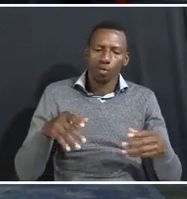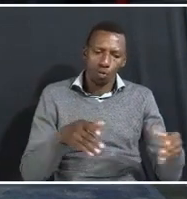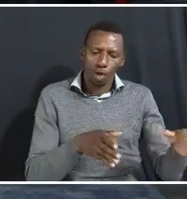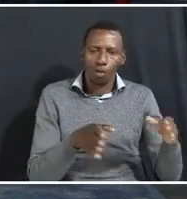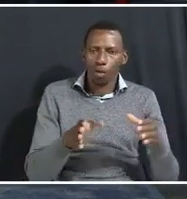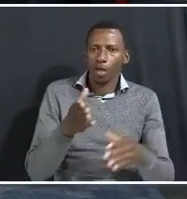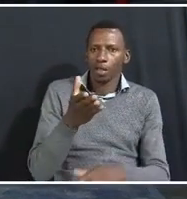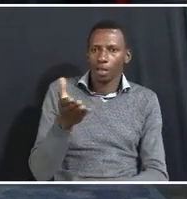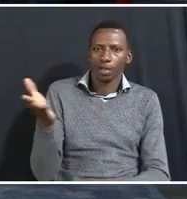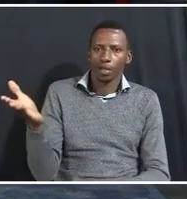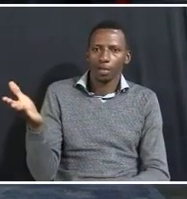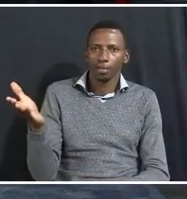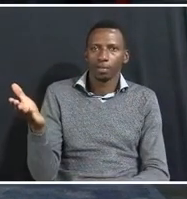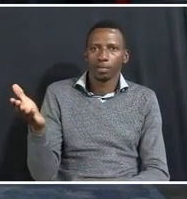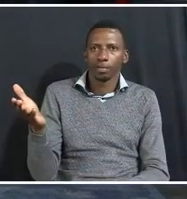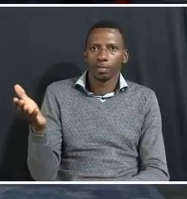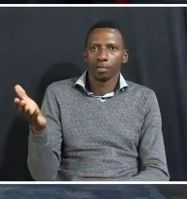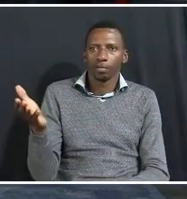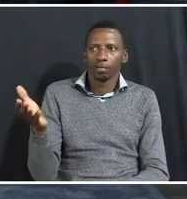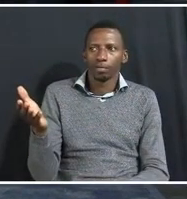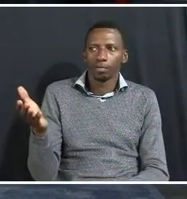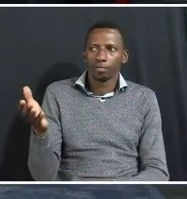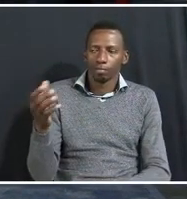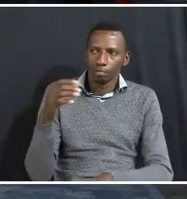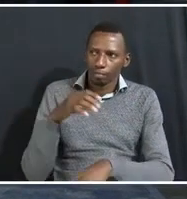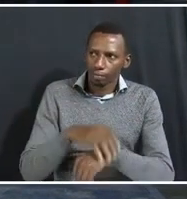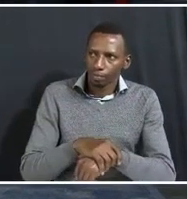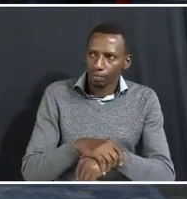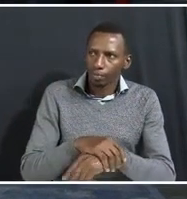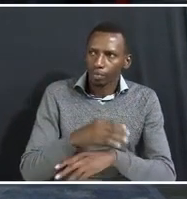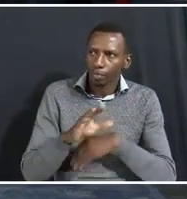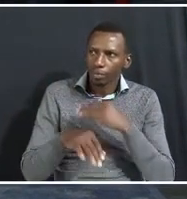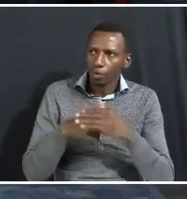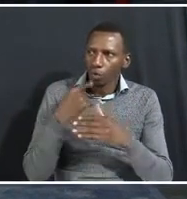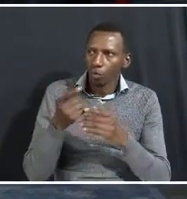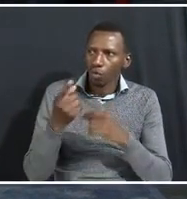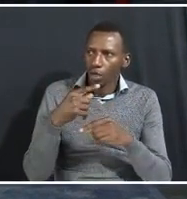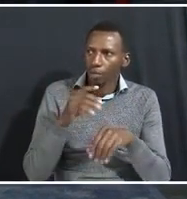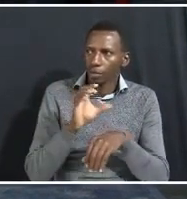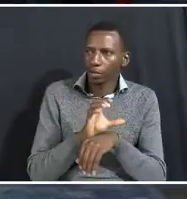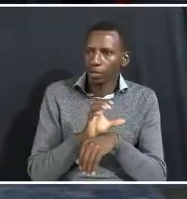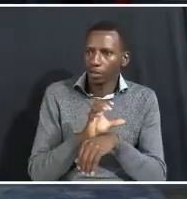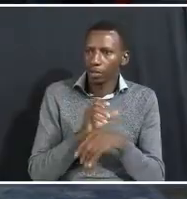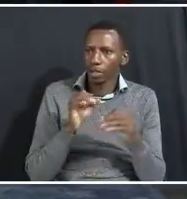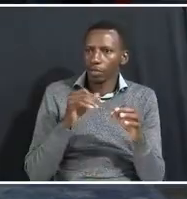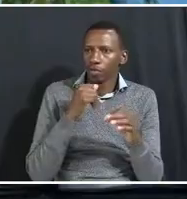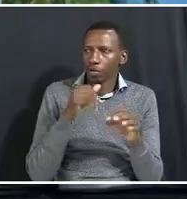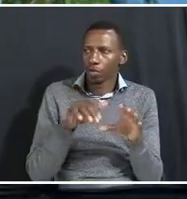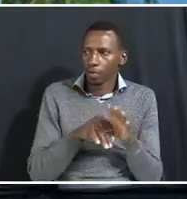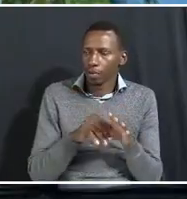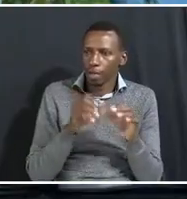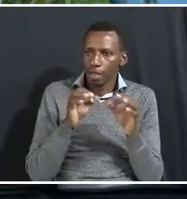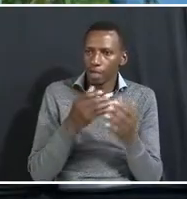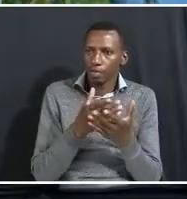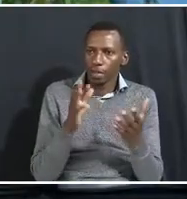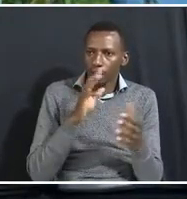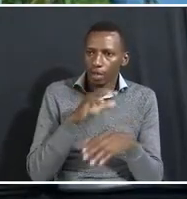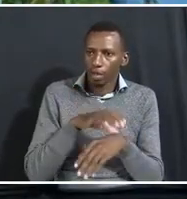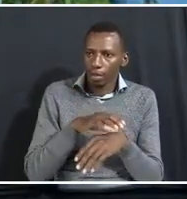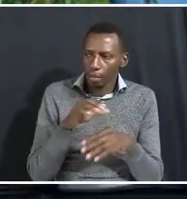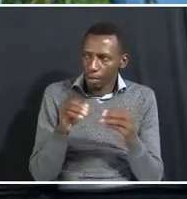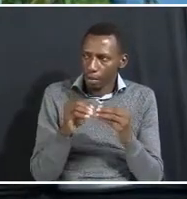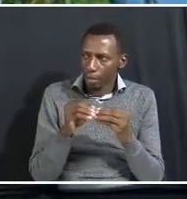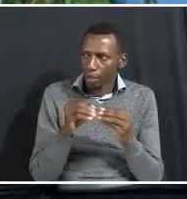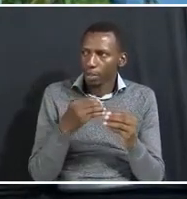mechanisms of reaching out to everybody who comes to our church, especially if they are not members. Even if they are members and they need that service